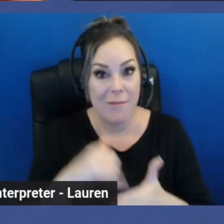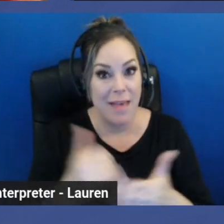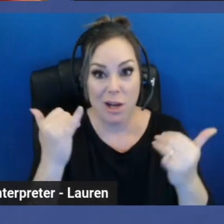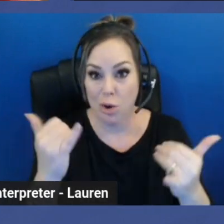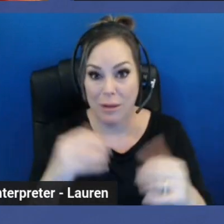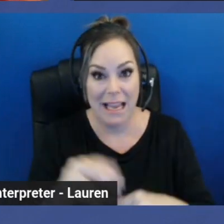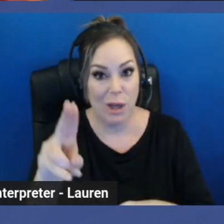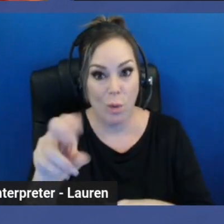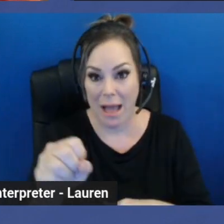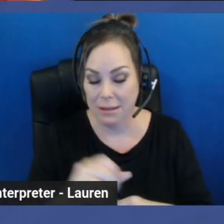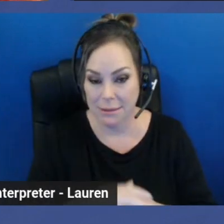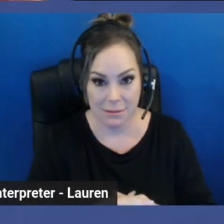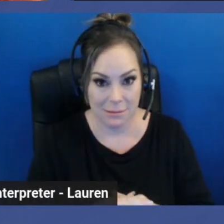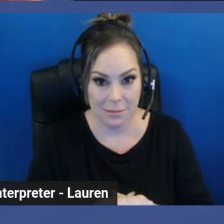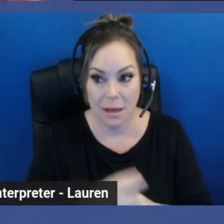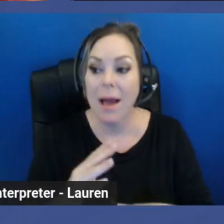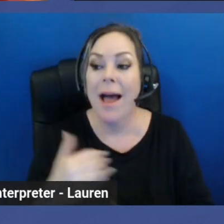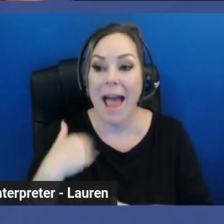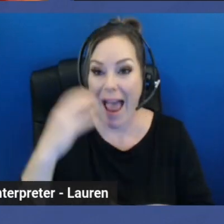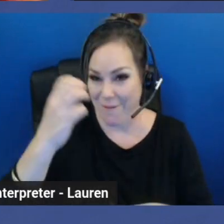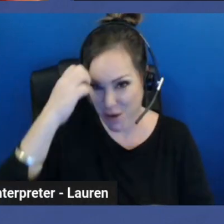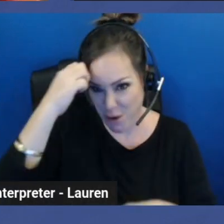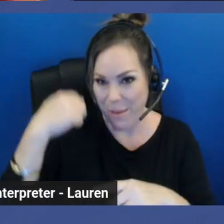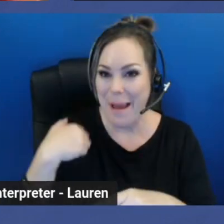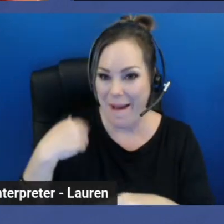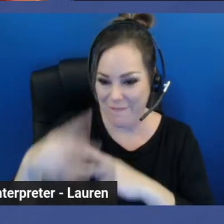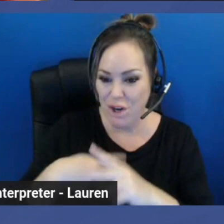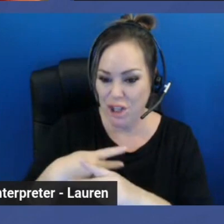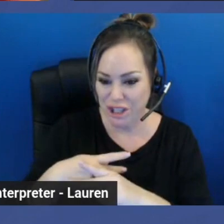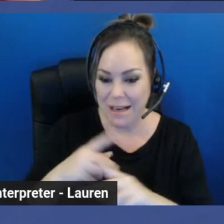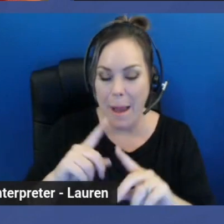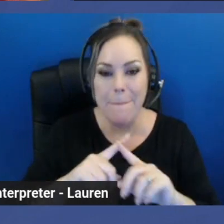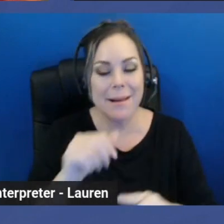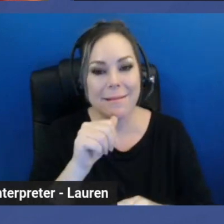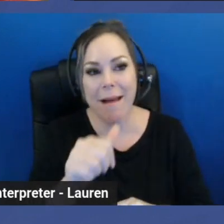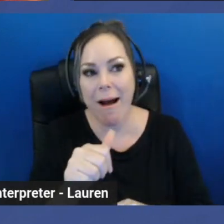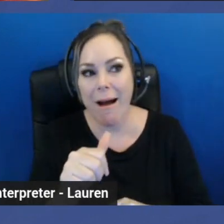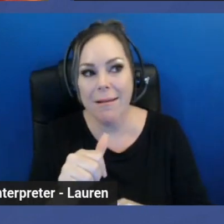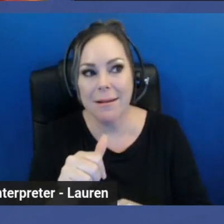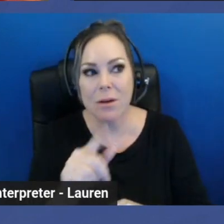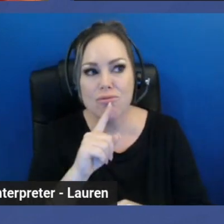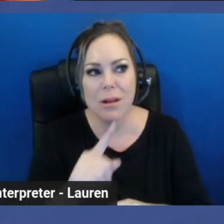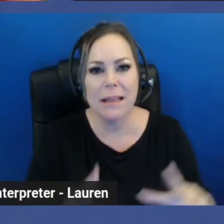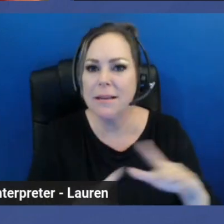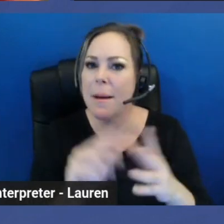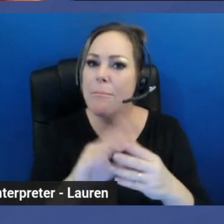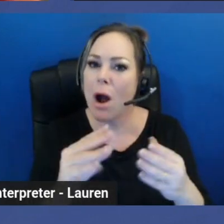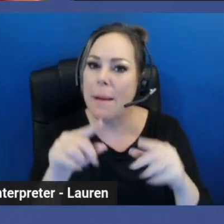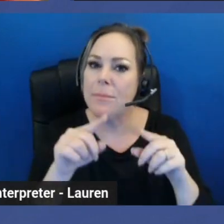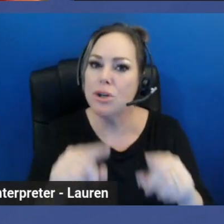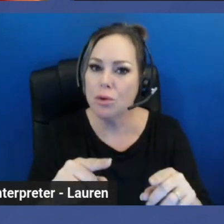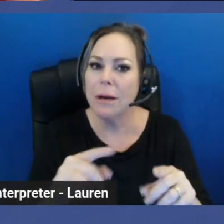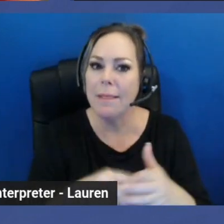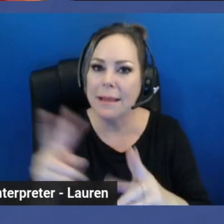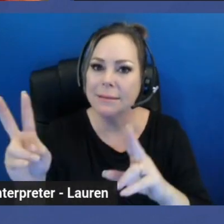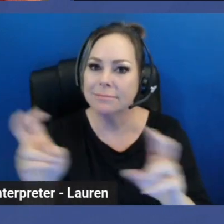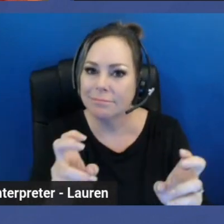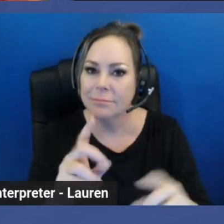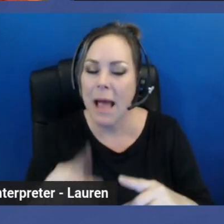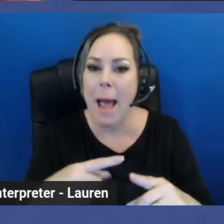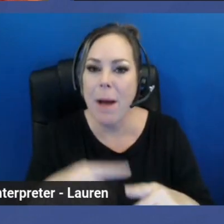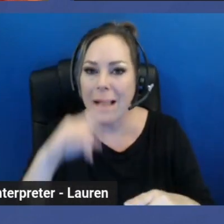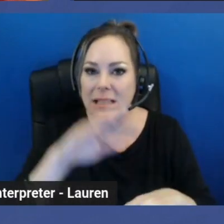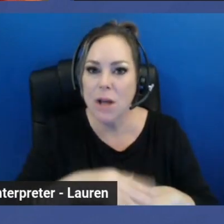currently in the US. Europe has their own version. It's not something I think that gets brought up when we're talking about these kids' online